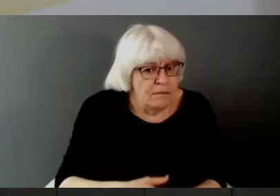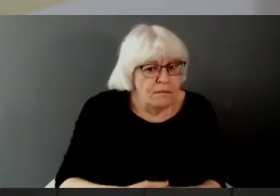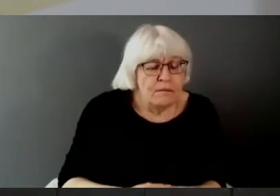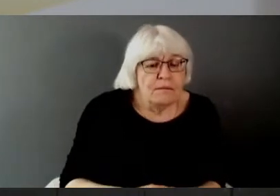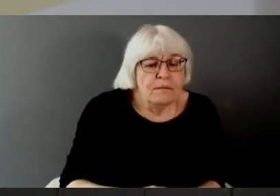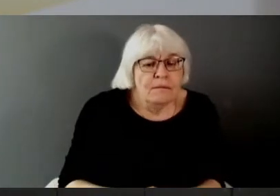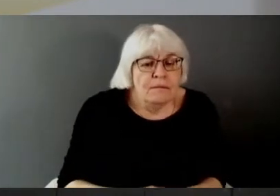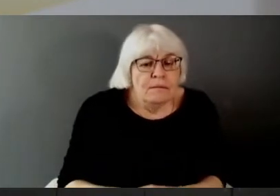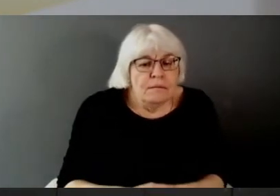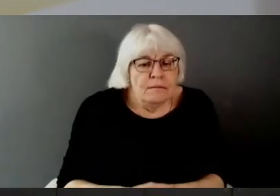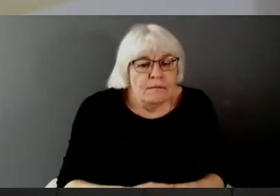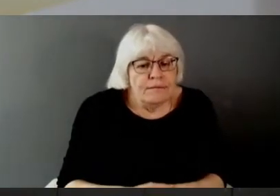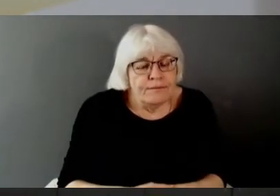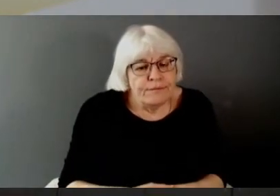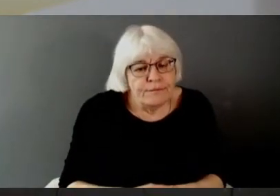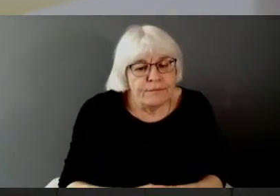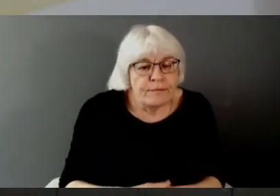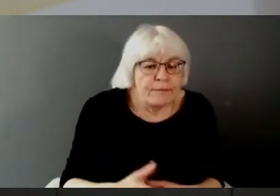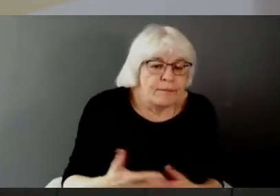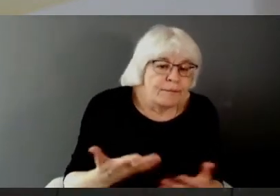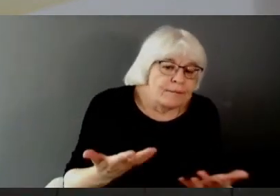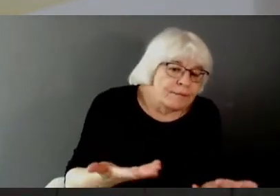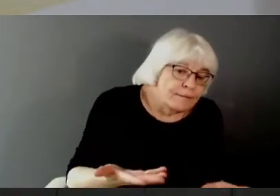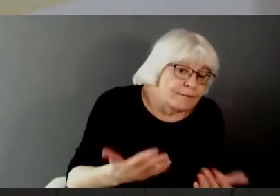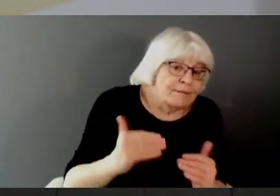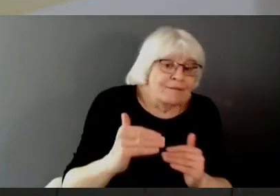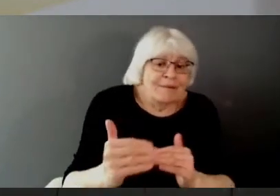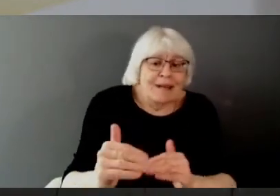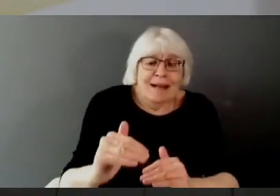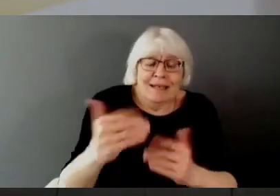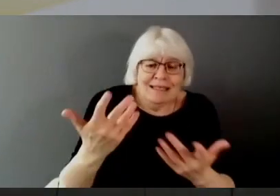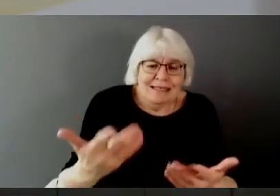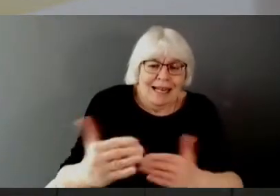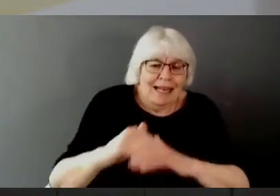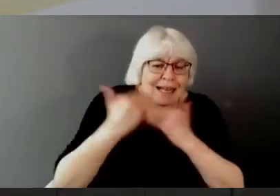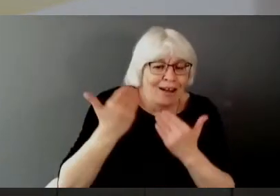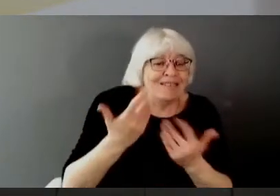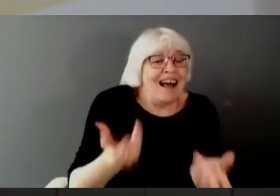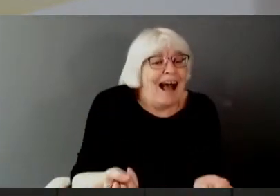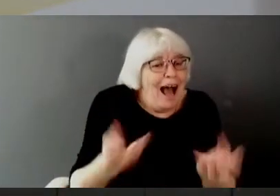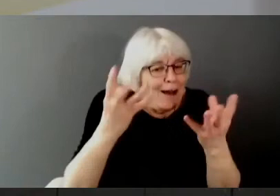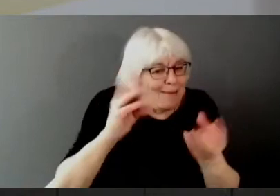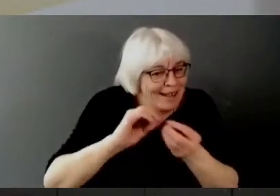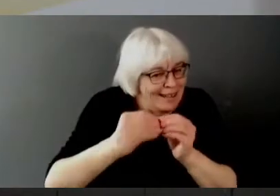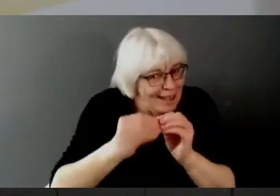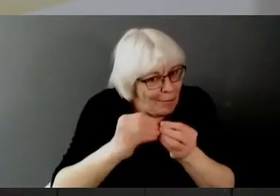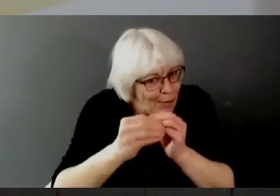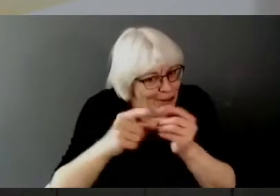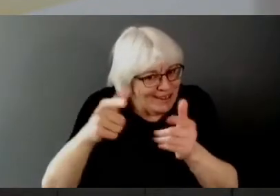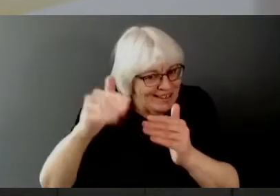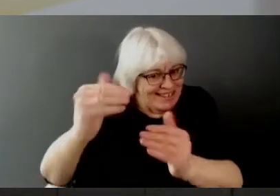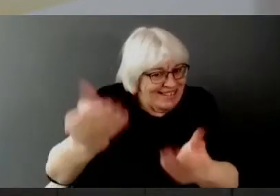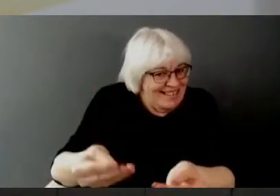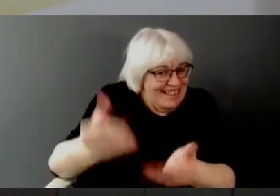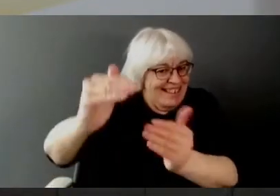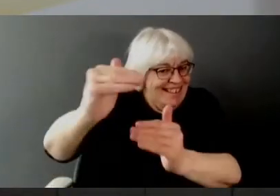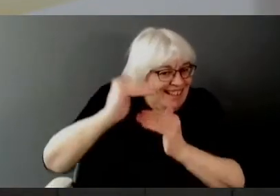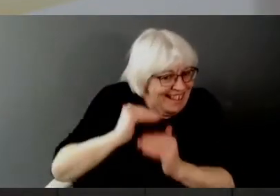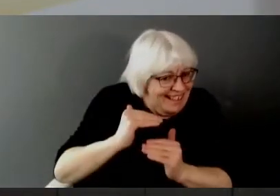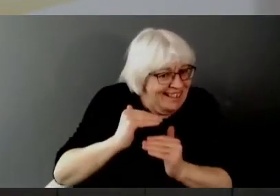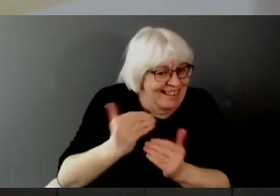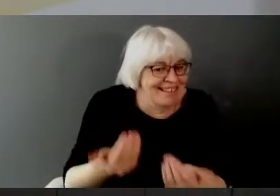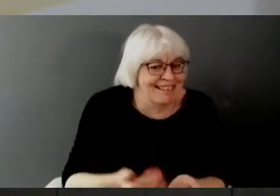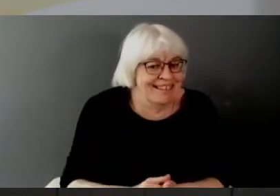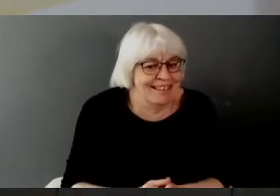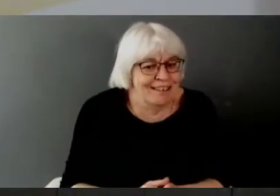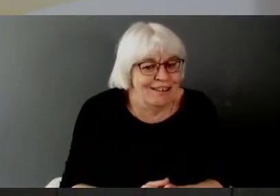the limiting factor is the actual vaccine. And I think we may have talked before, Steve, about the fact that, for instance,